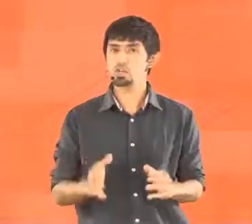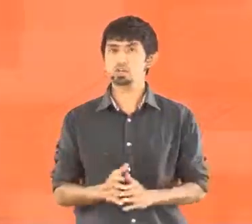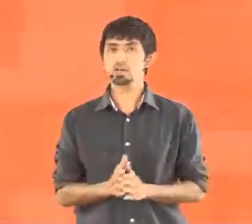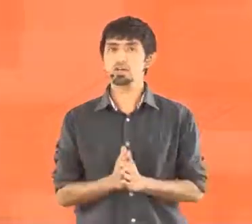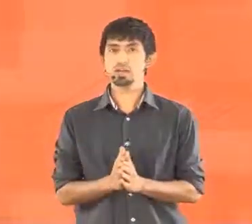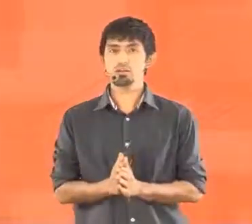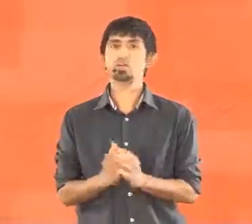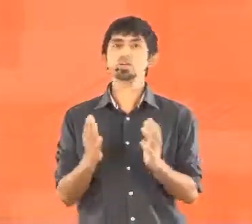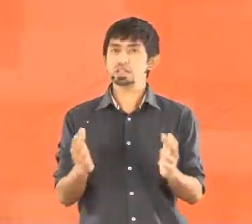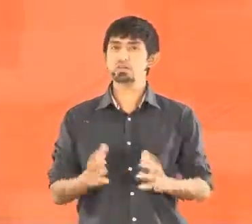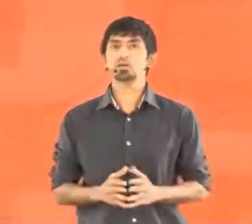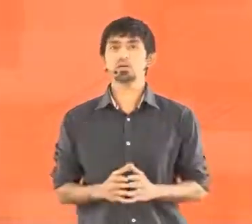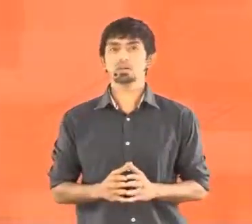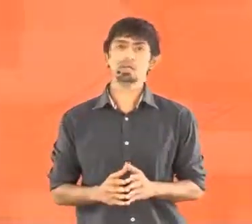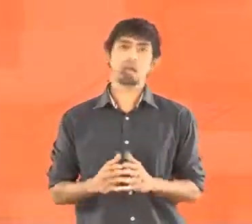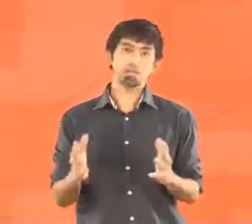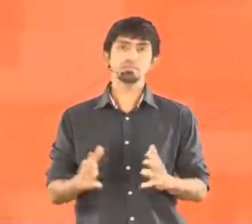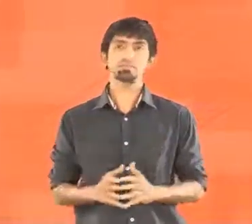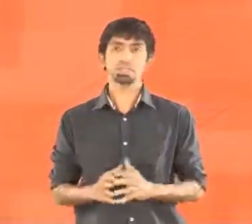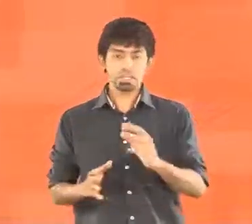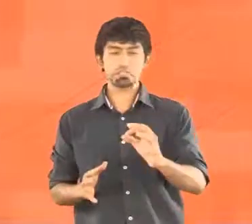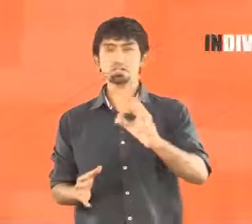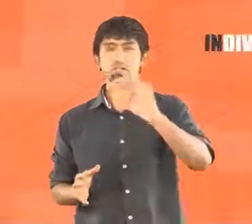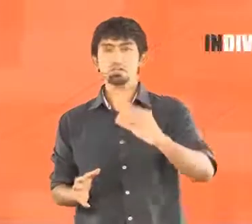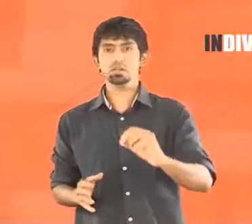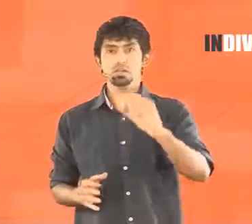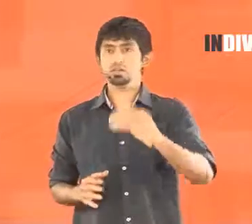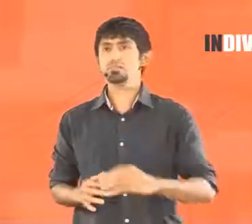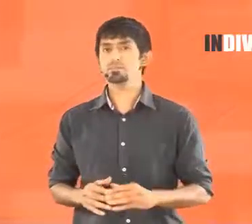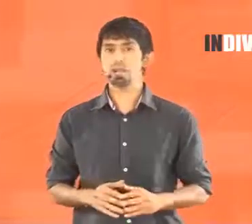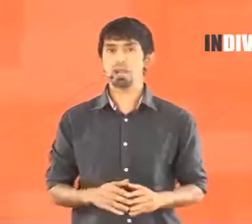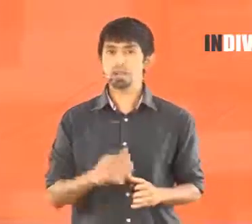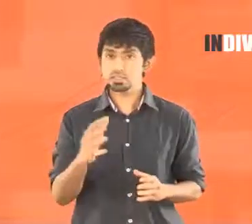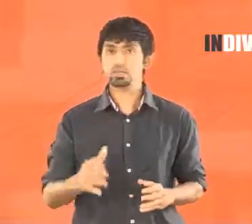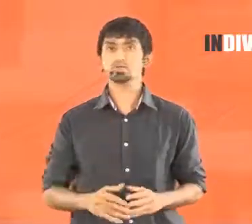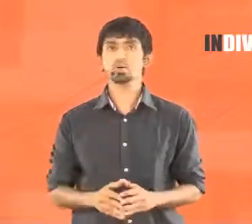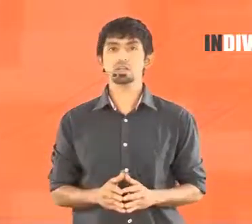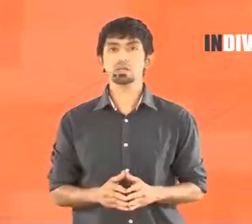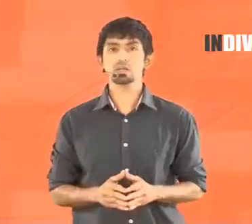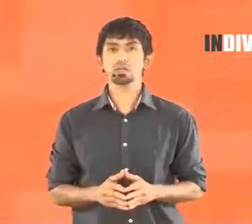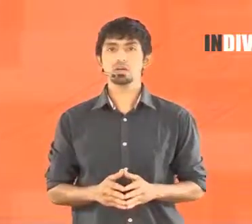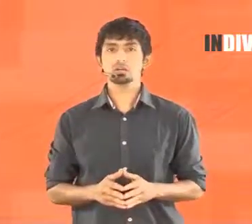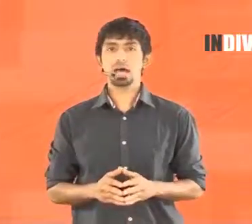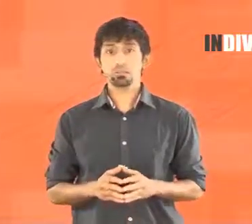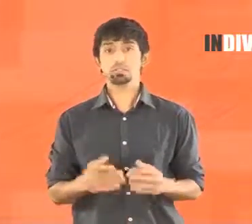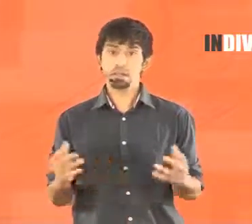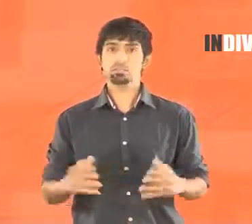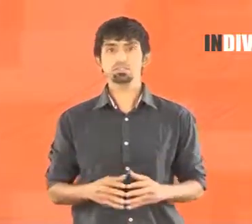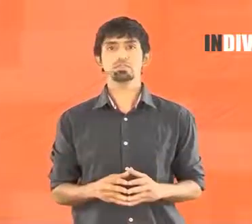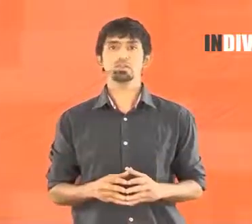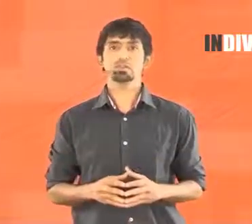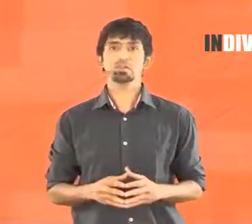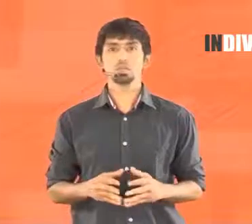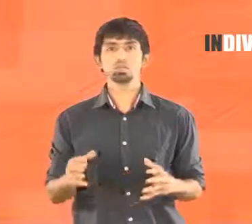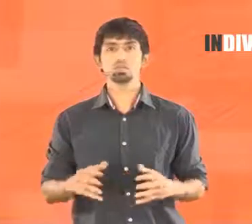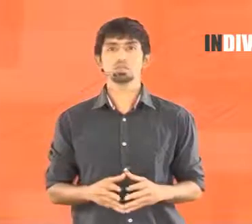warn you. We're going to tell you that an atom is an indivisible unit. And in some time we're going to tell you that atom is made up